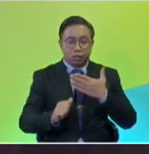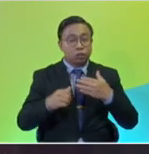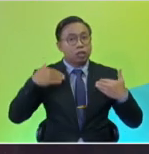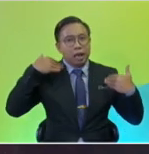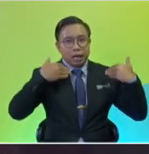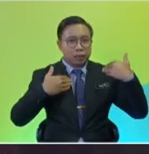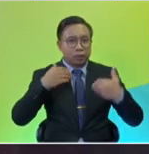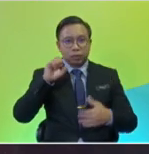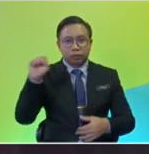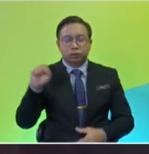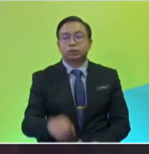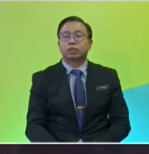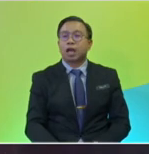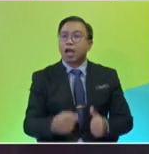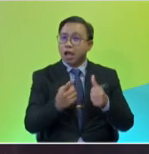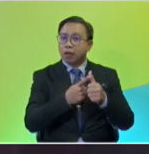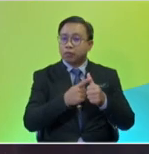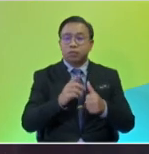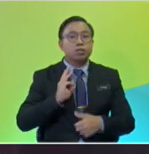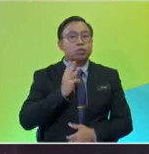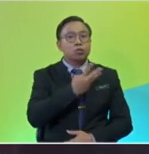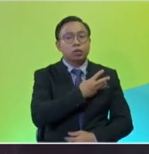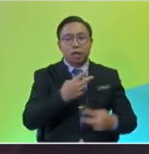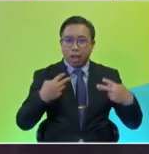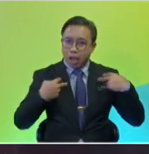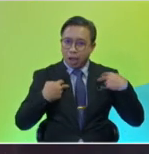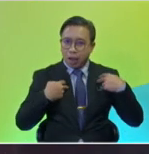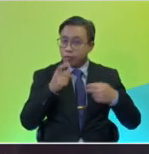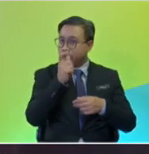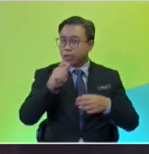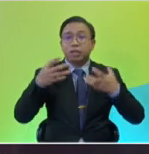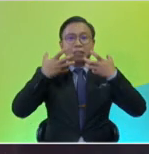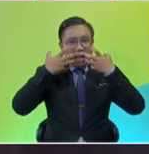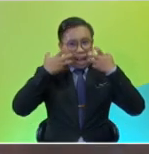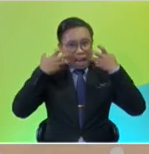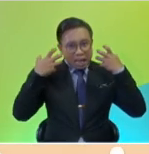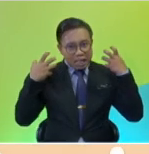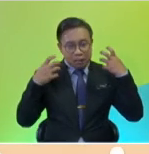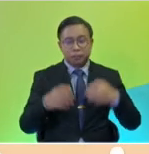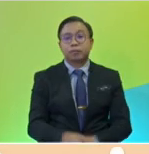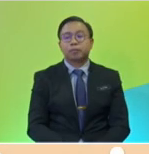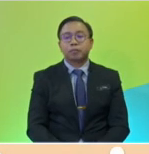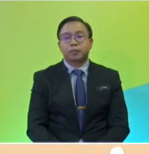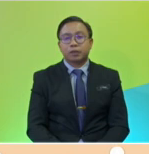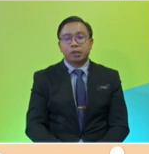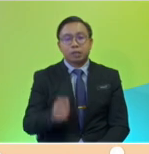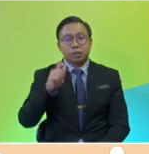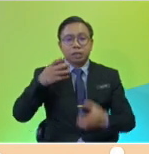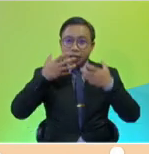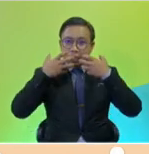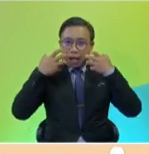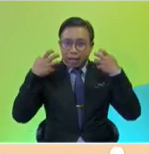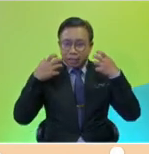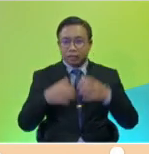animals. Oh. So first thing first, we have got the tiger. All right? The tiger. Please repeat after